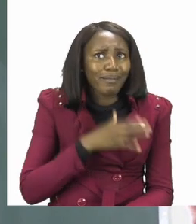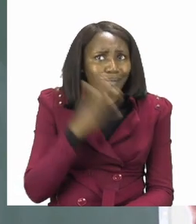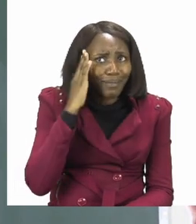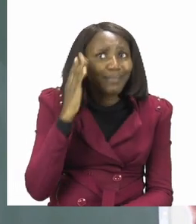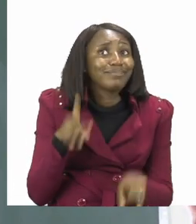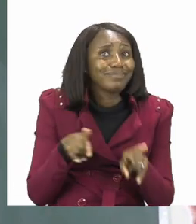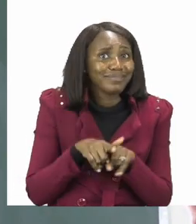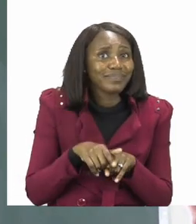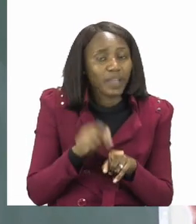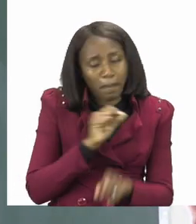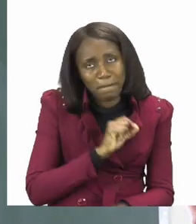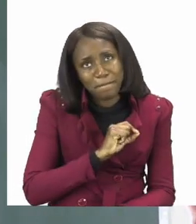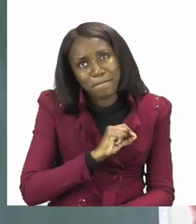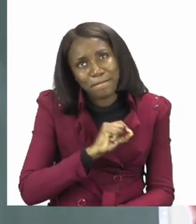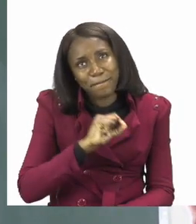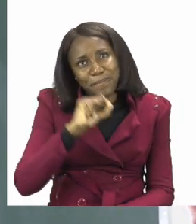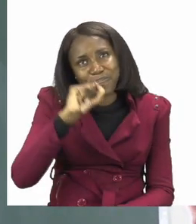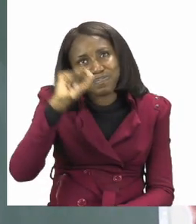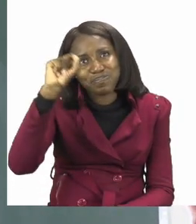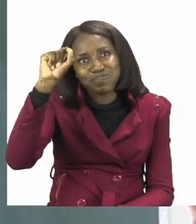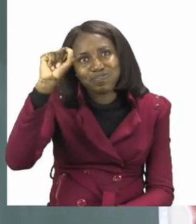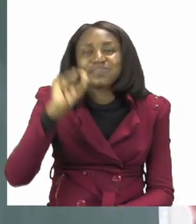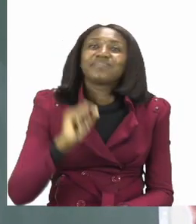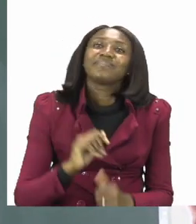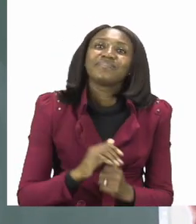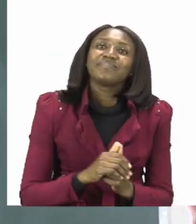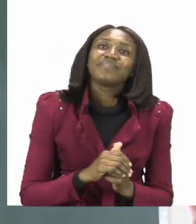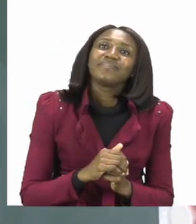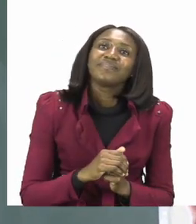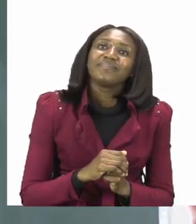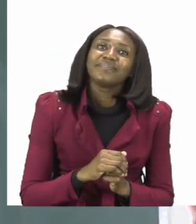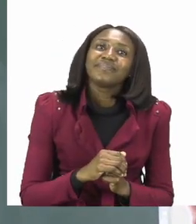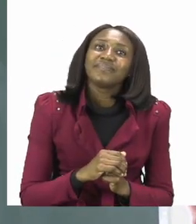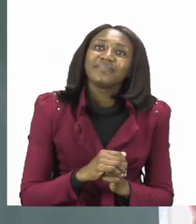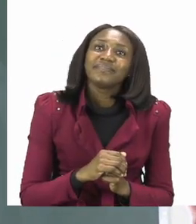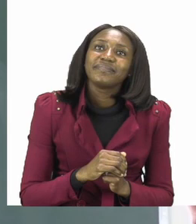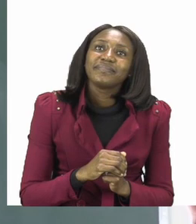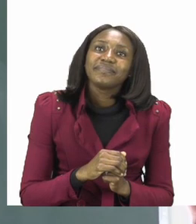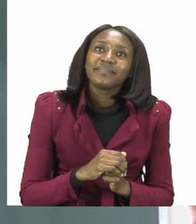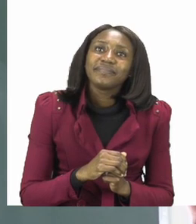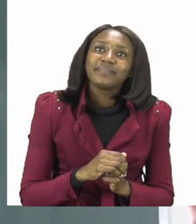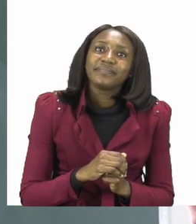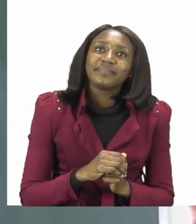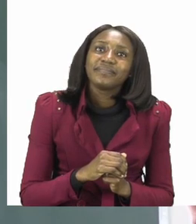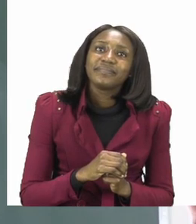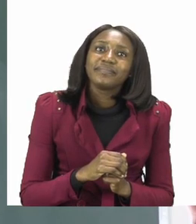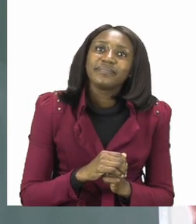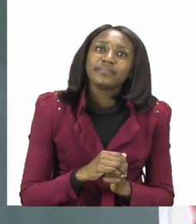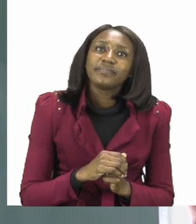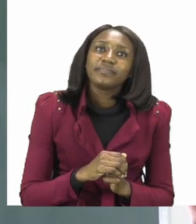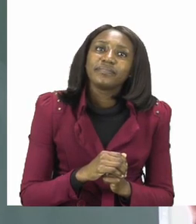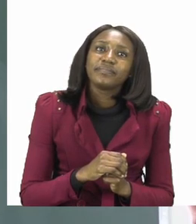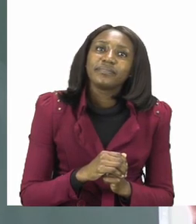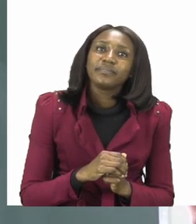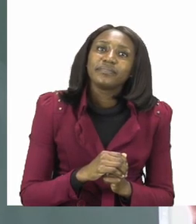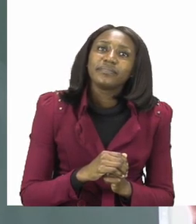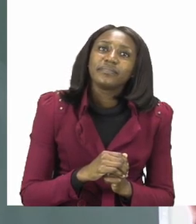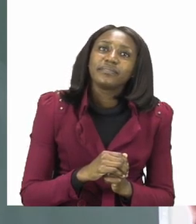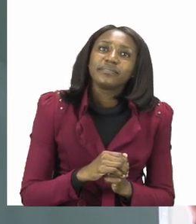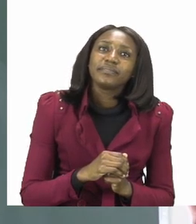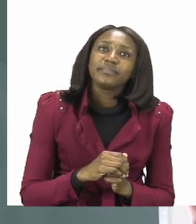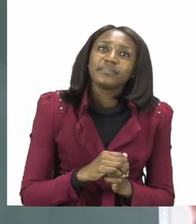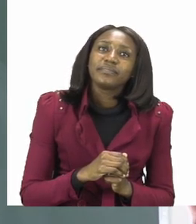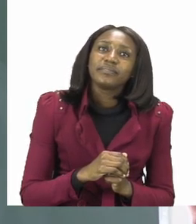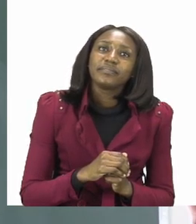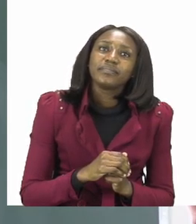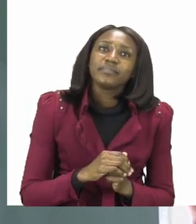from our cone to our ice cream. Make sure that when you're doing the rest of the exercise, you